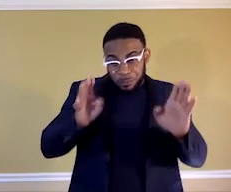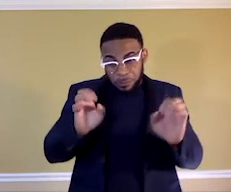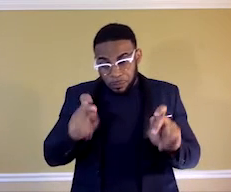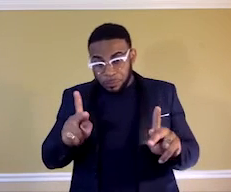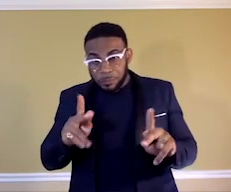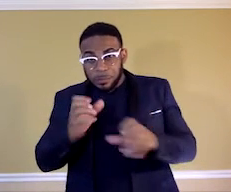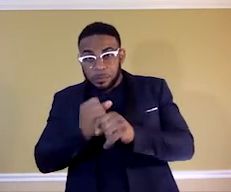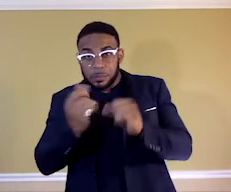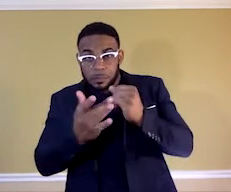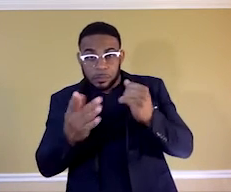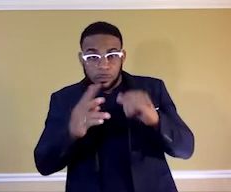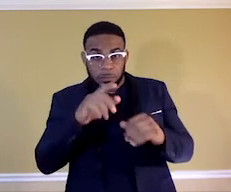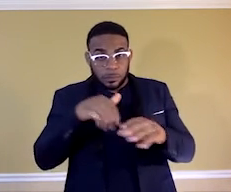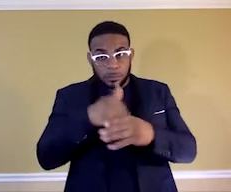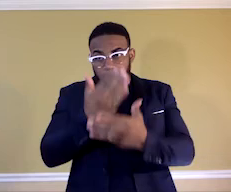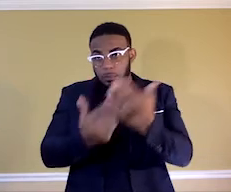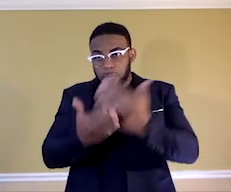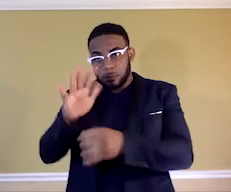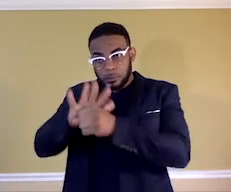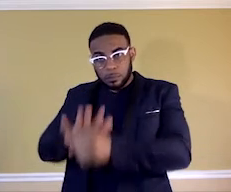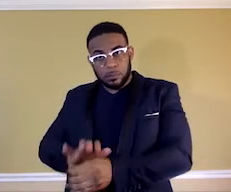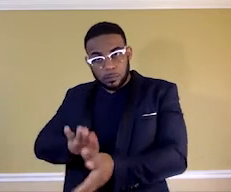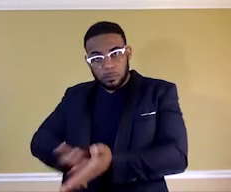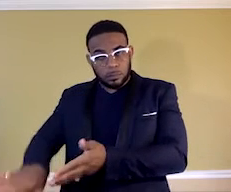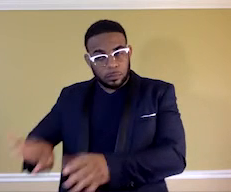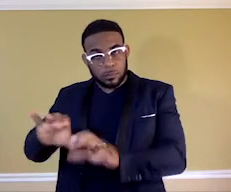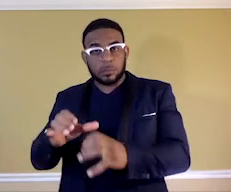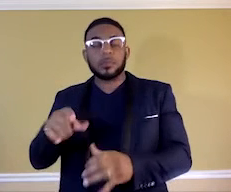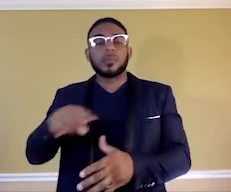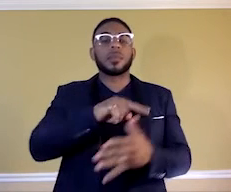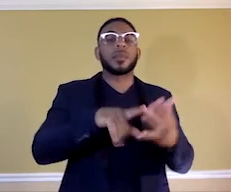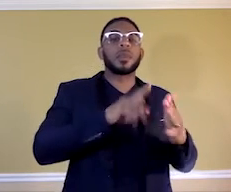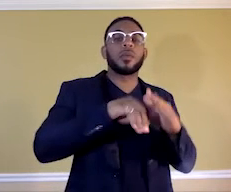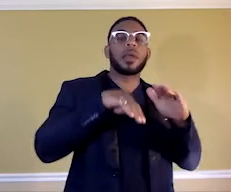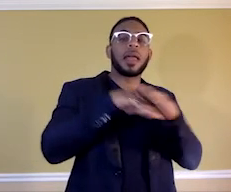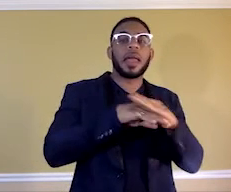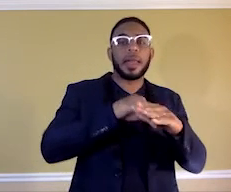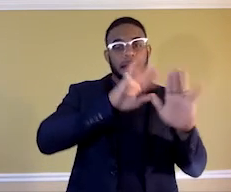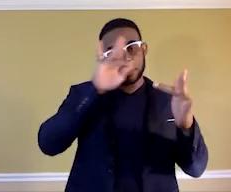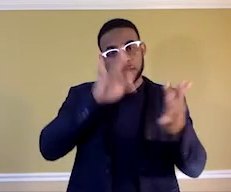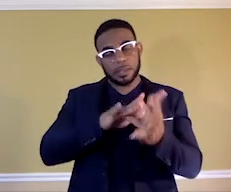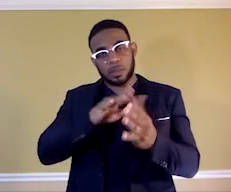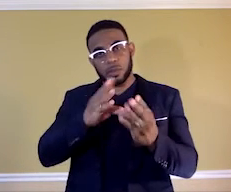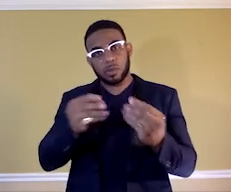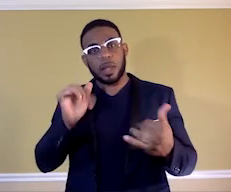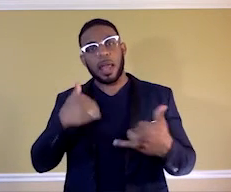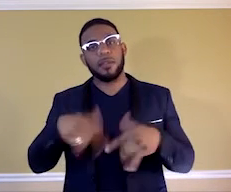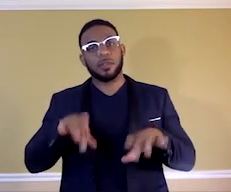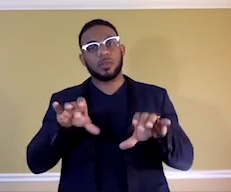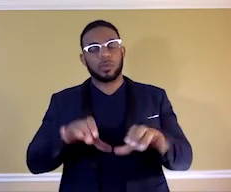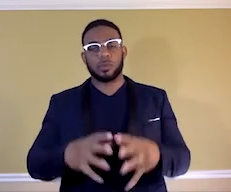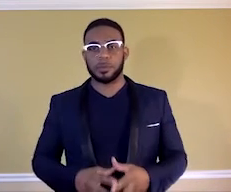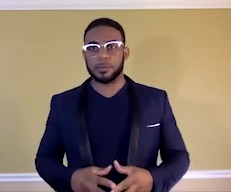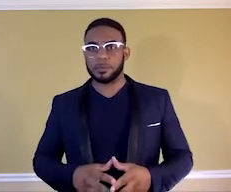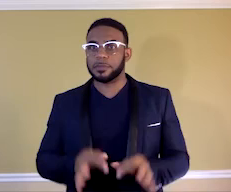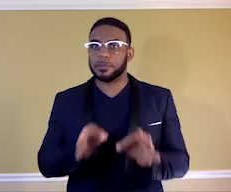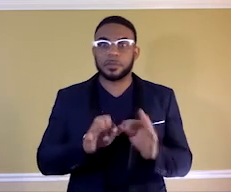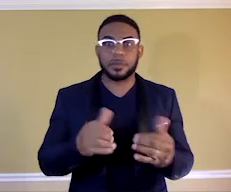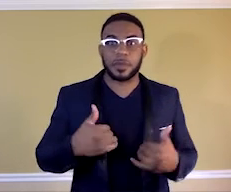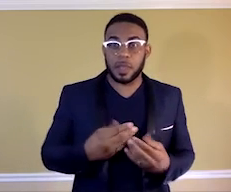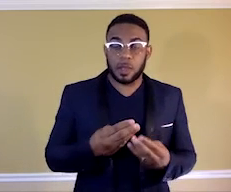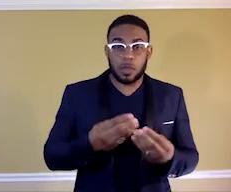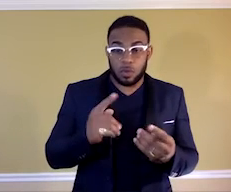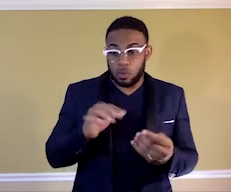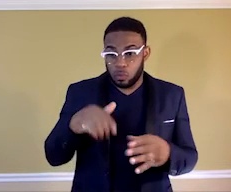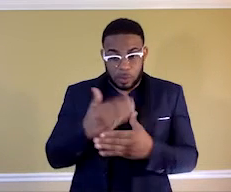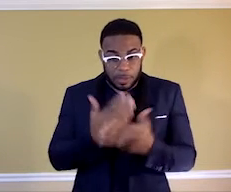getting technical tools into the hands of marginalized groups. These are what access-centered solutions would have us do. Simply having the tools